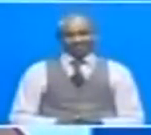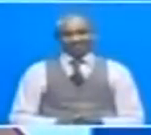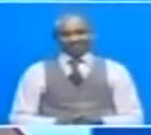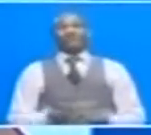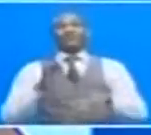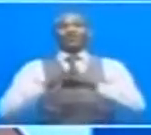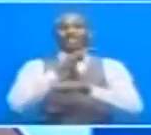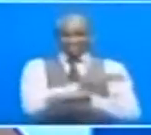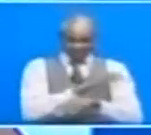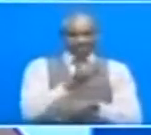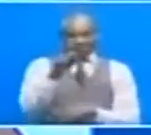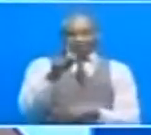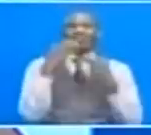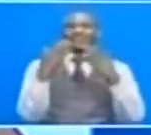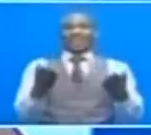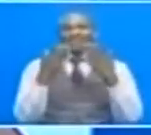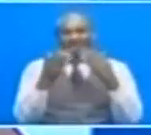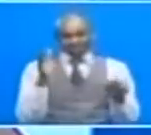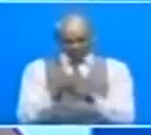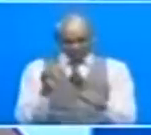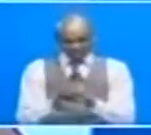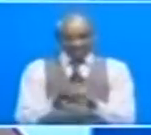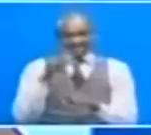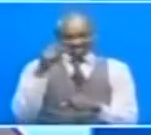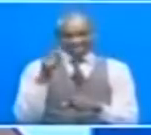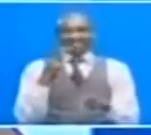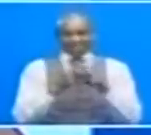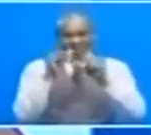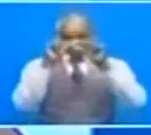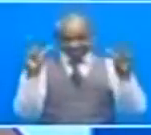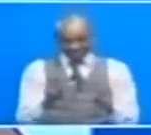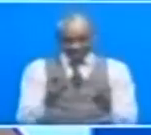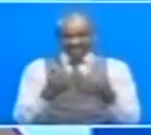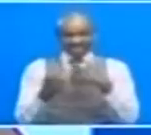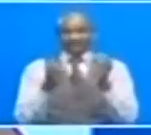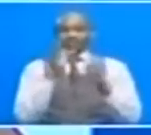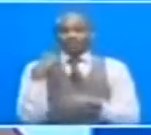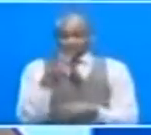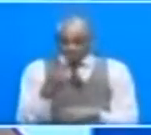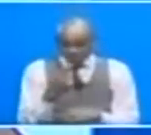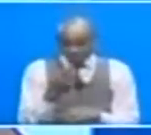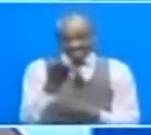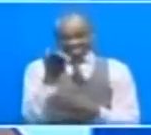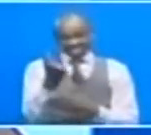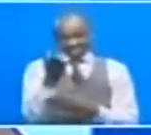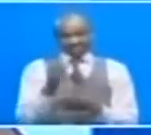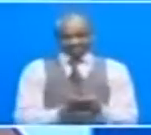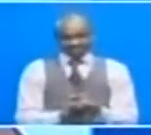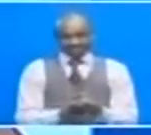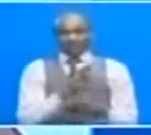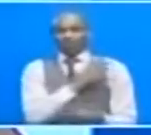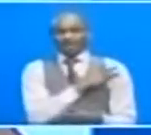A very good evening to you. Many thanks for joining us on KTN Prime. I'm Linda Ogutu. Our sign language interpreter at the bottom end of your screen